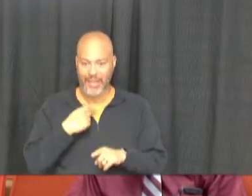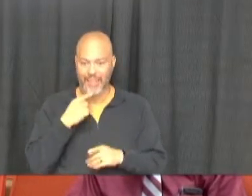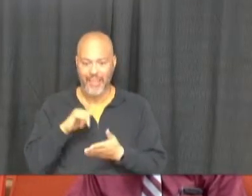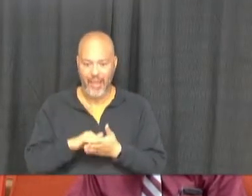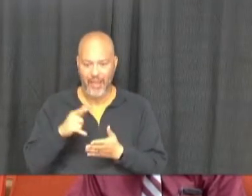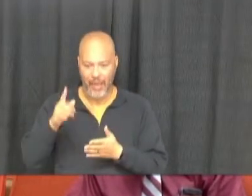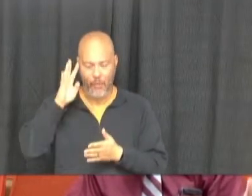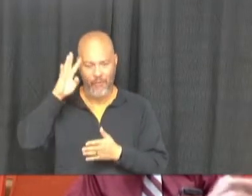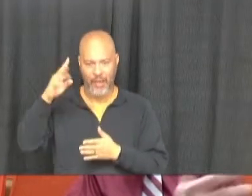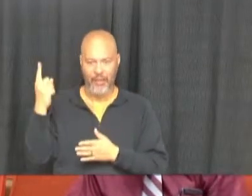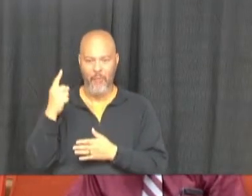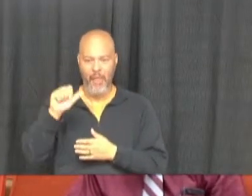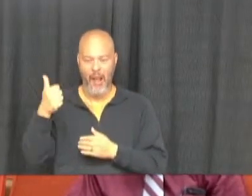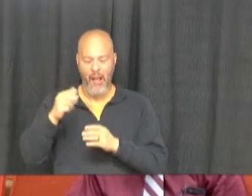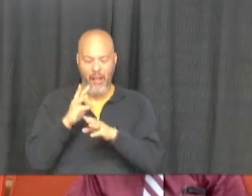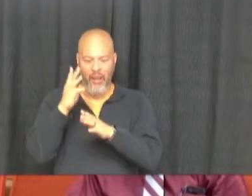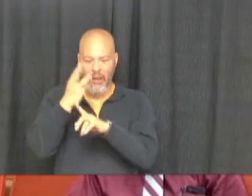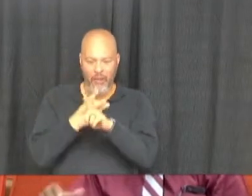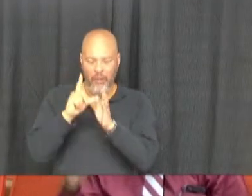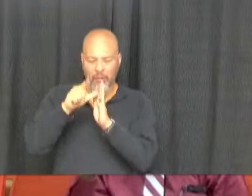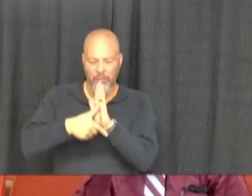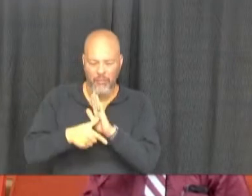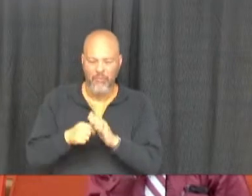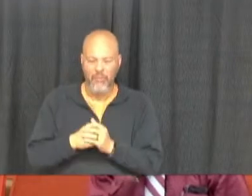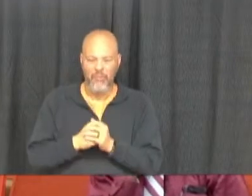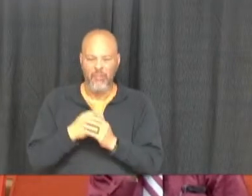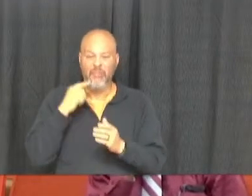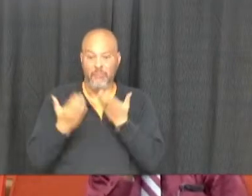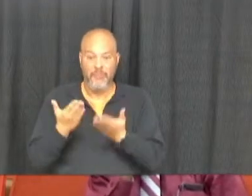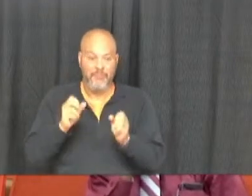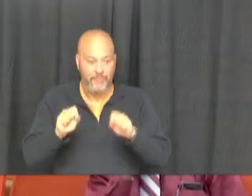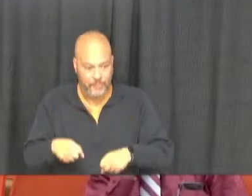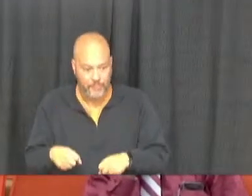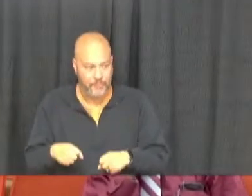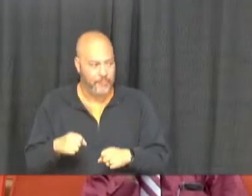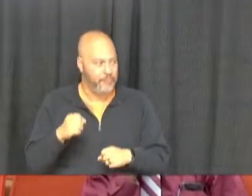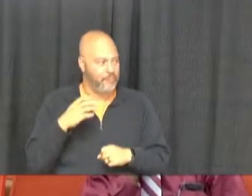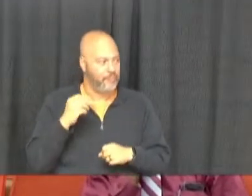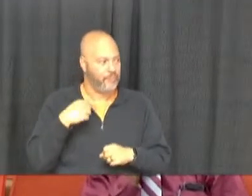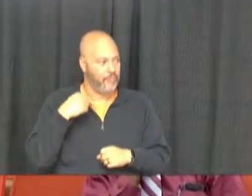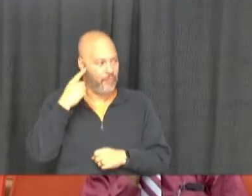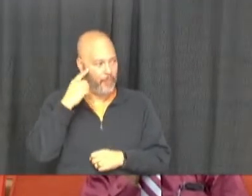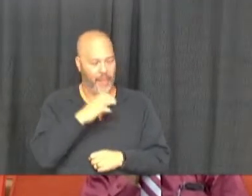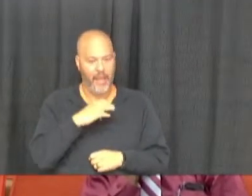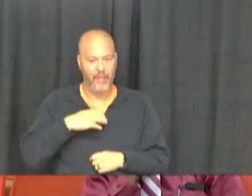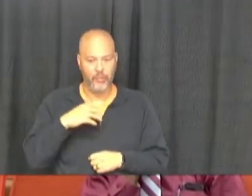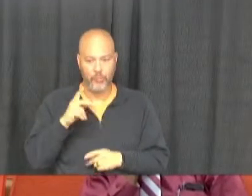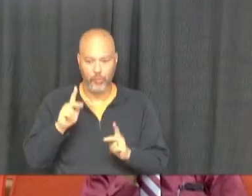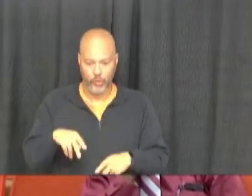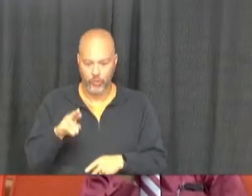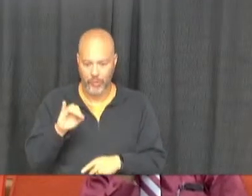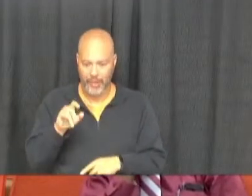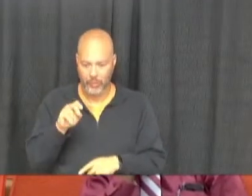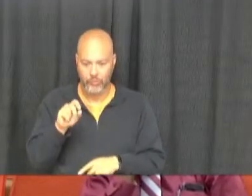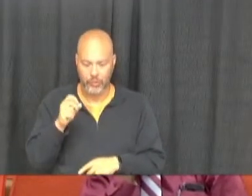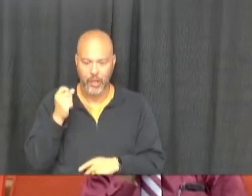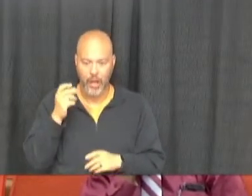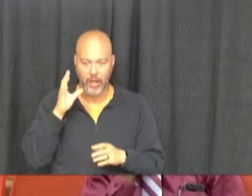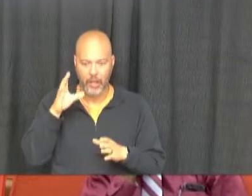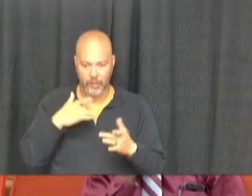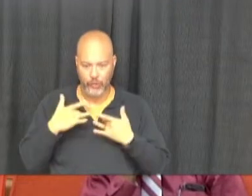they invent something else 6 months from now, and maybe it can, and I think that Councilperson Reynolds is concerned about the future, and I